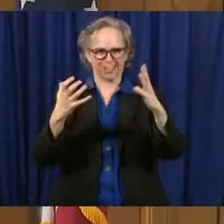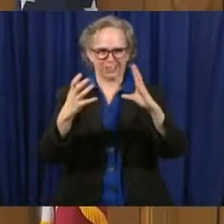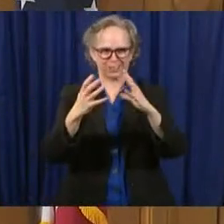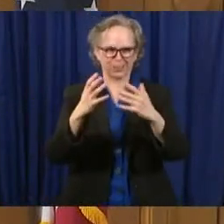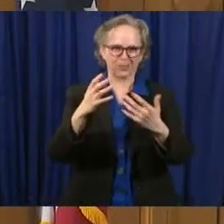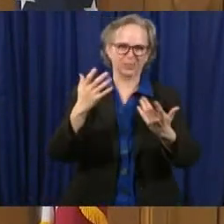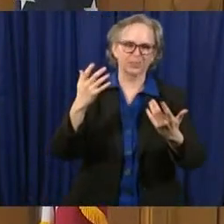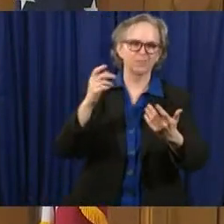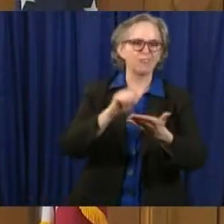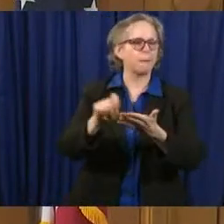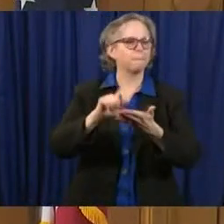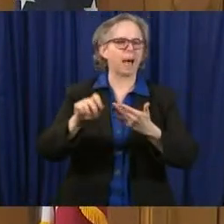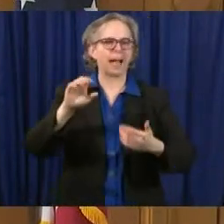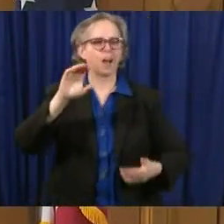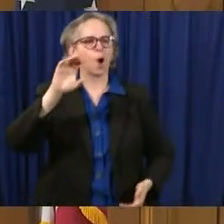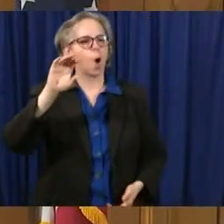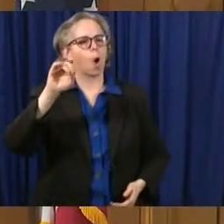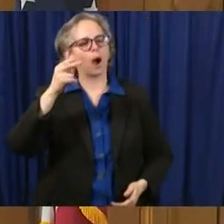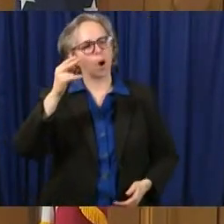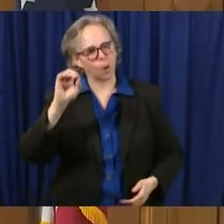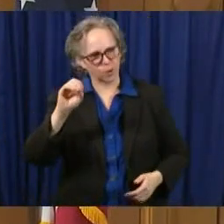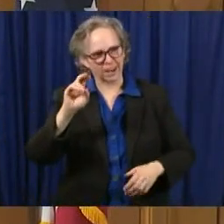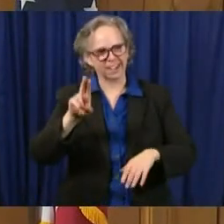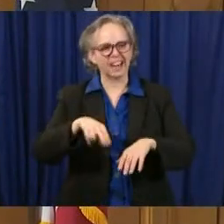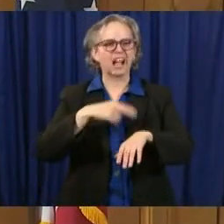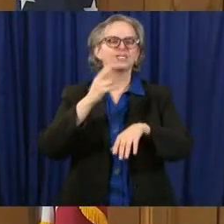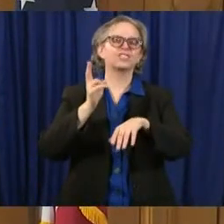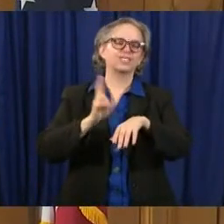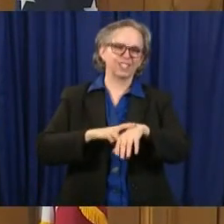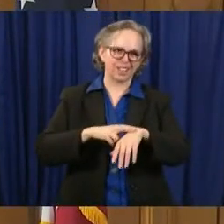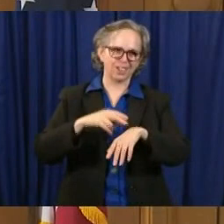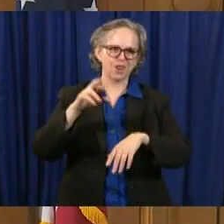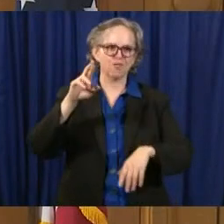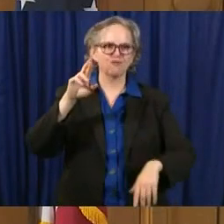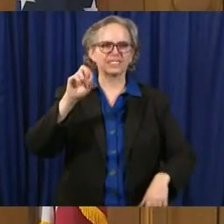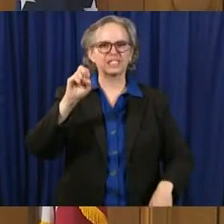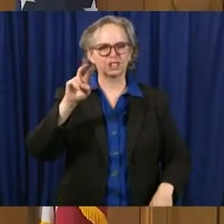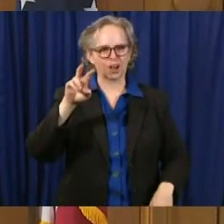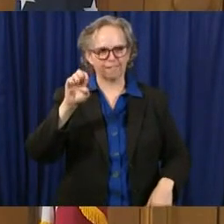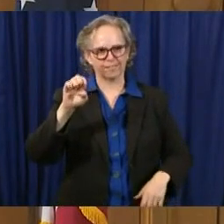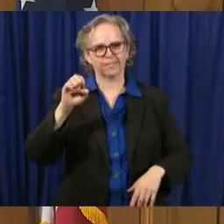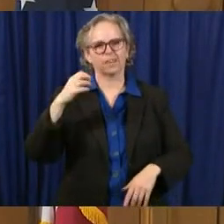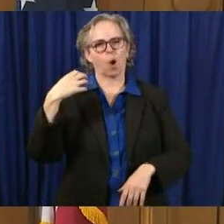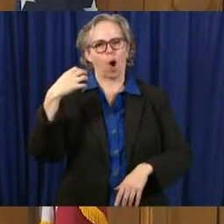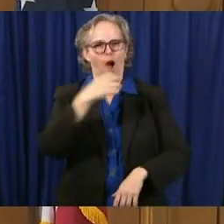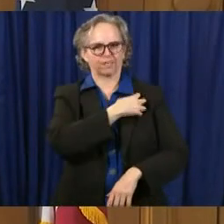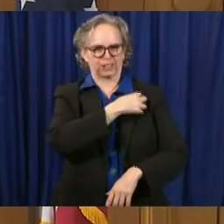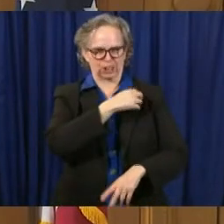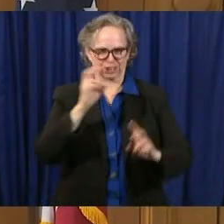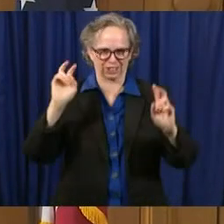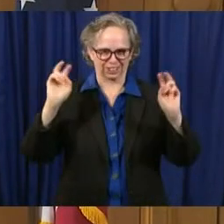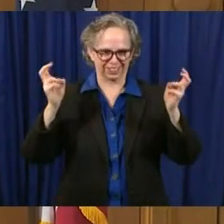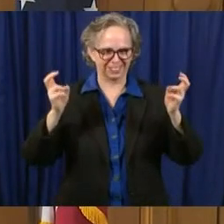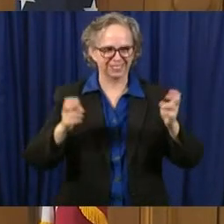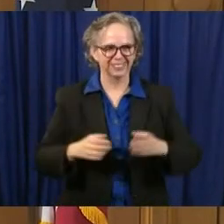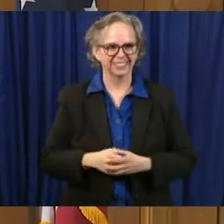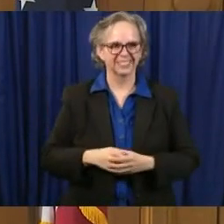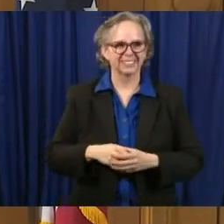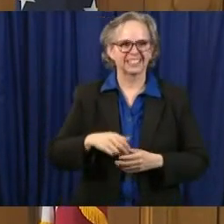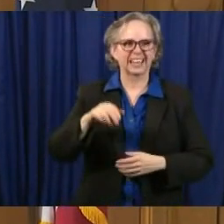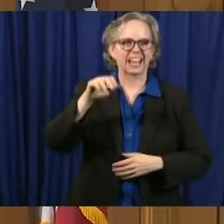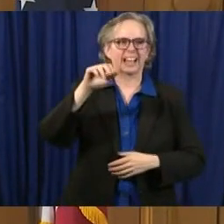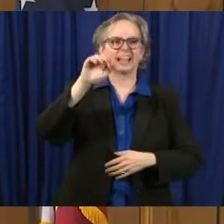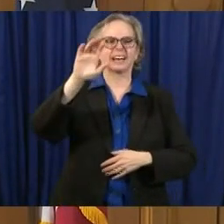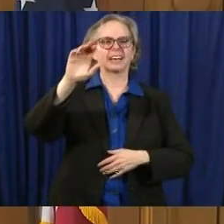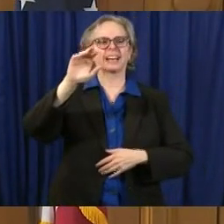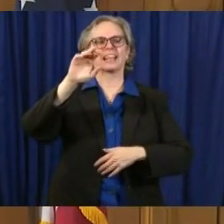His name is Brian Postlewaite. He is a wildlife officer supervisor in the Athens District Wildlife Office.